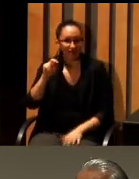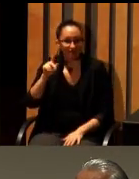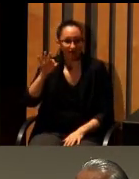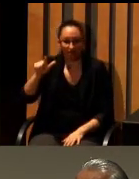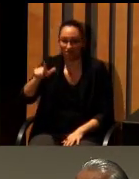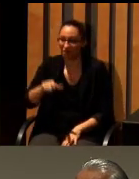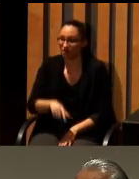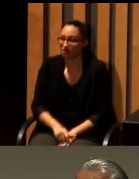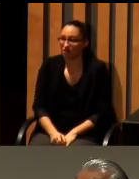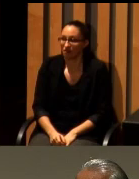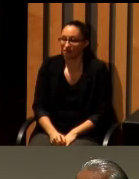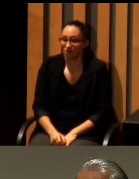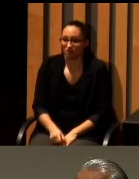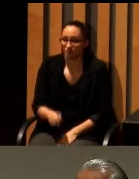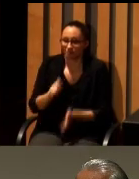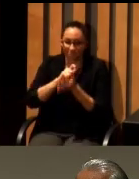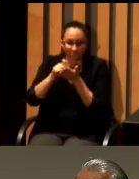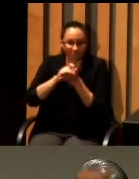thrown a lot away already,